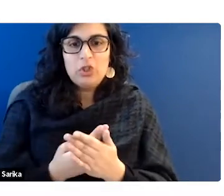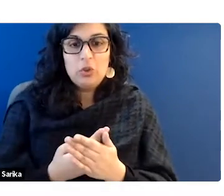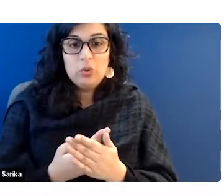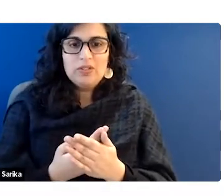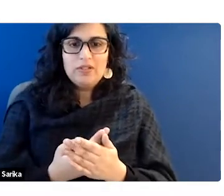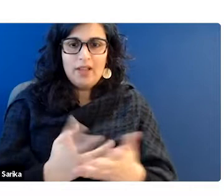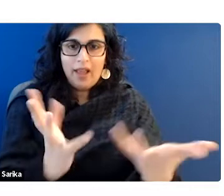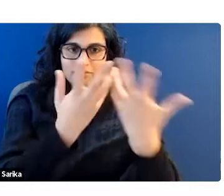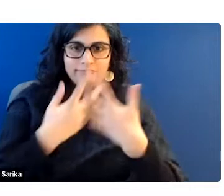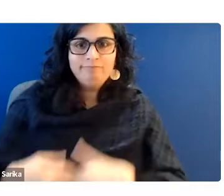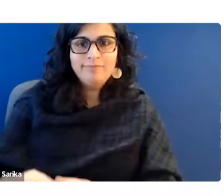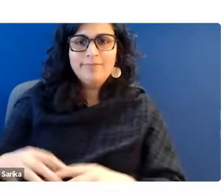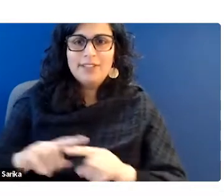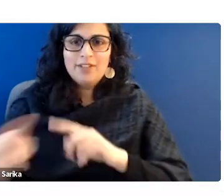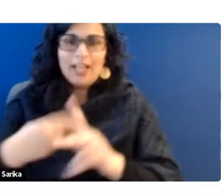And thank you very much.